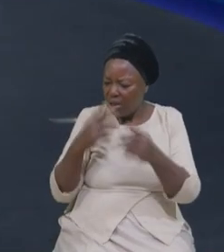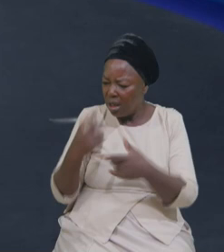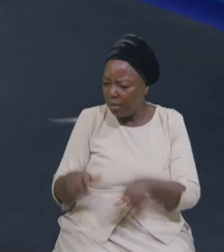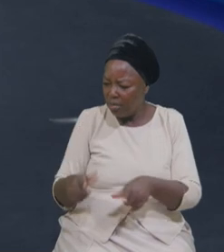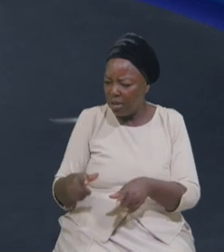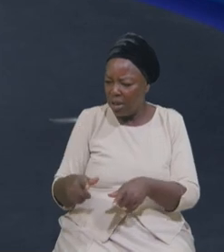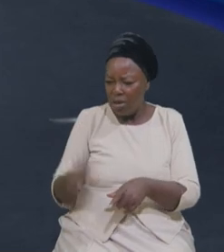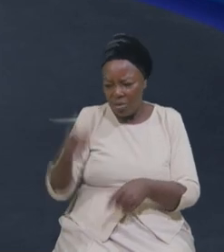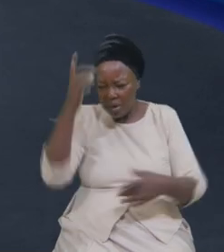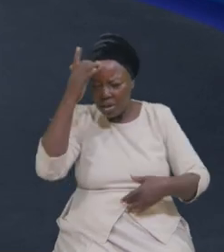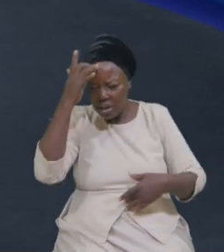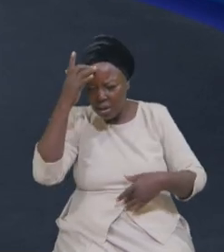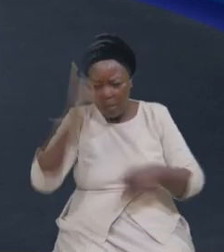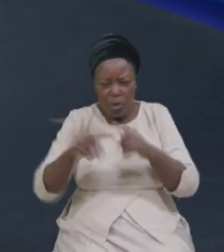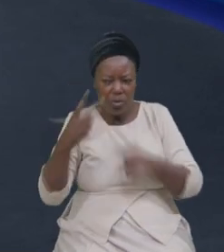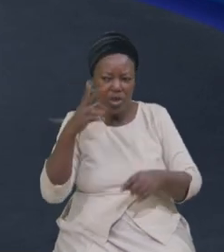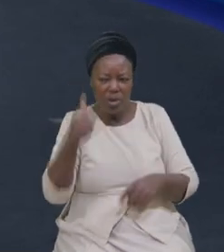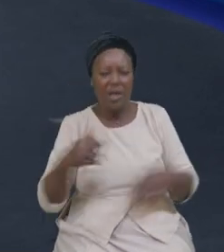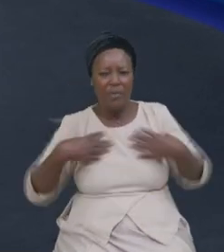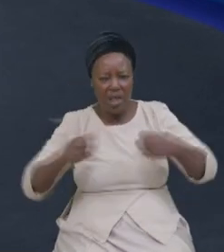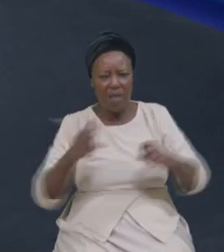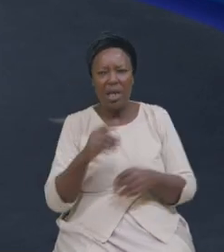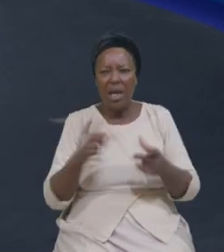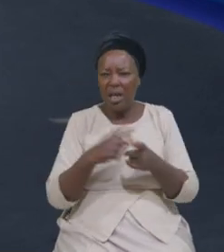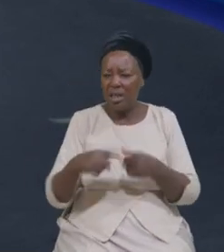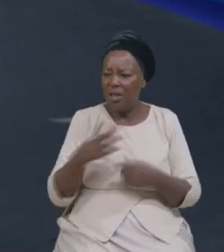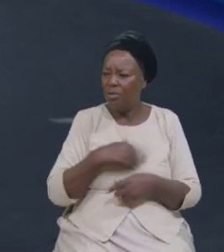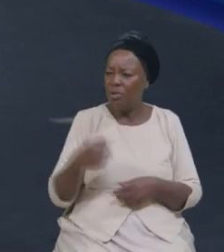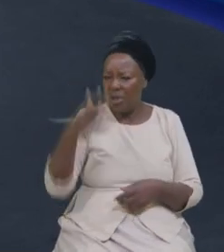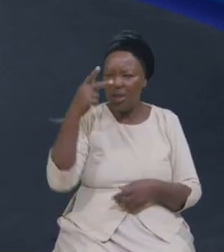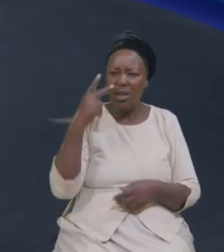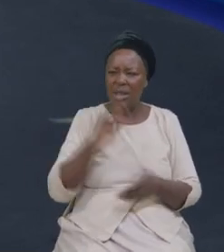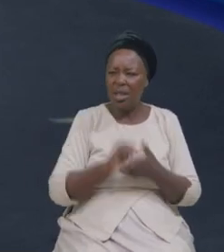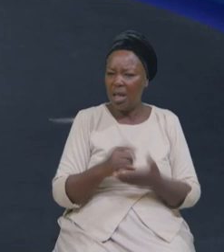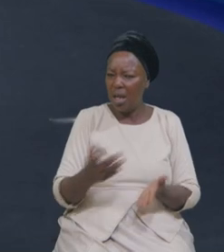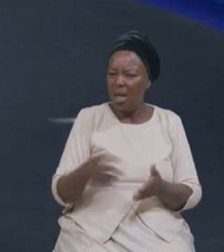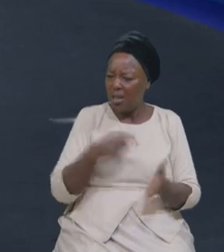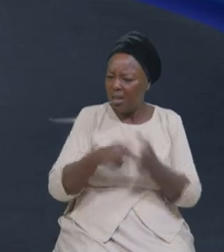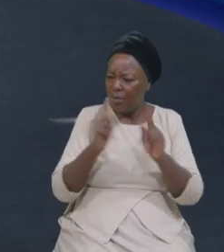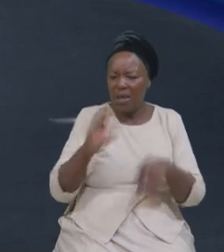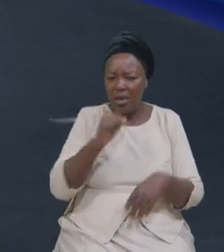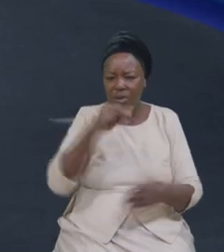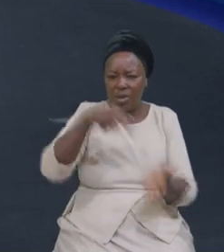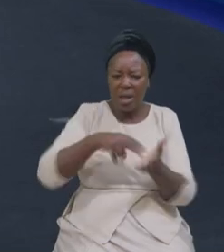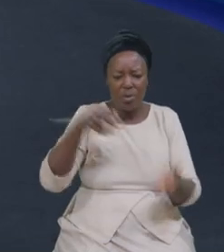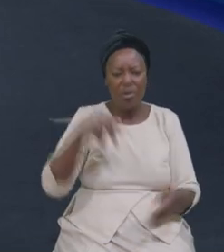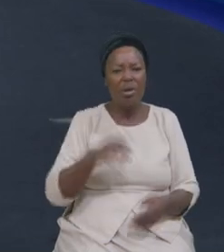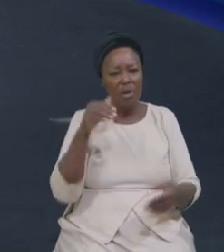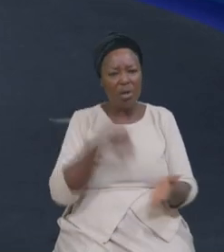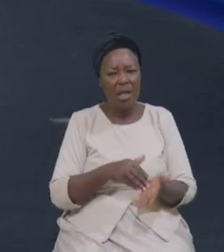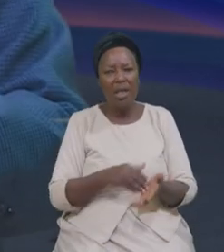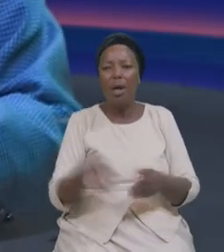think he'll get through this. And he's so down, we don't think he'll ever come up. It says, who against